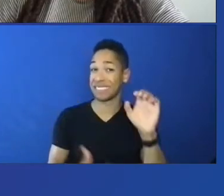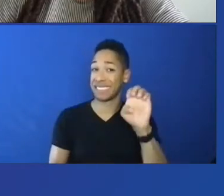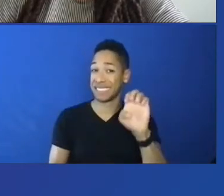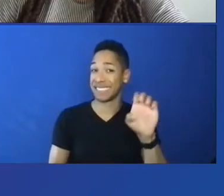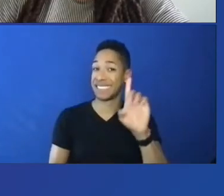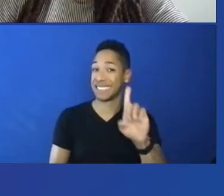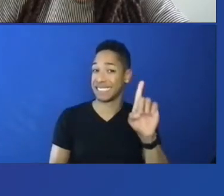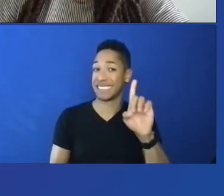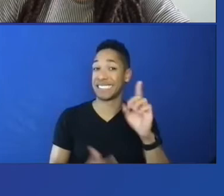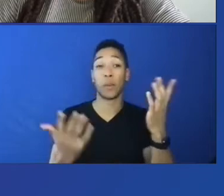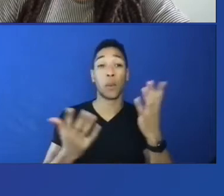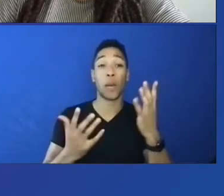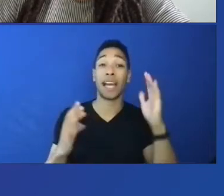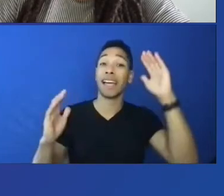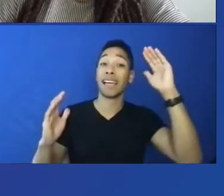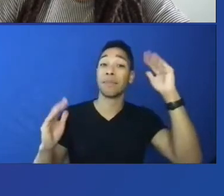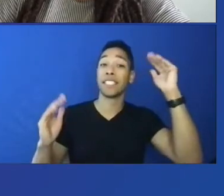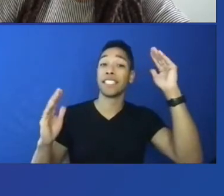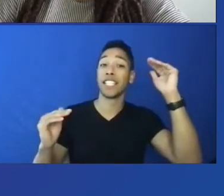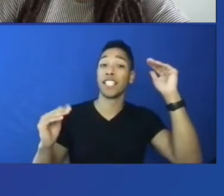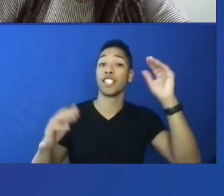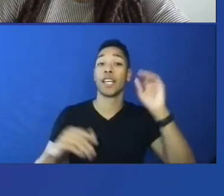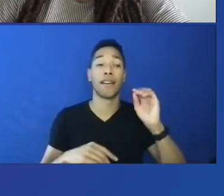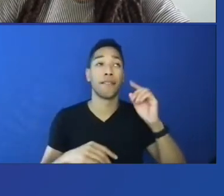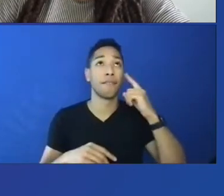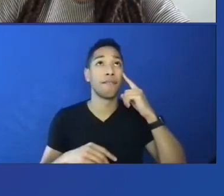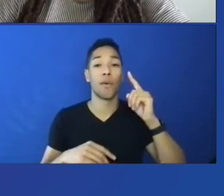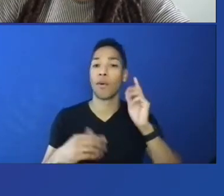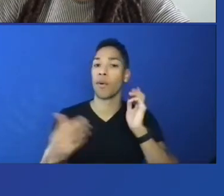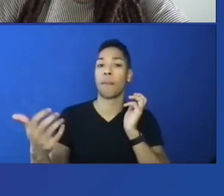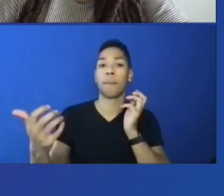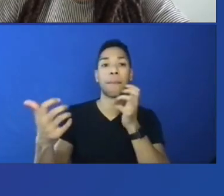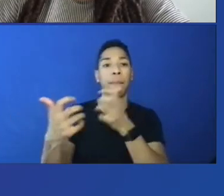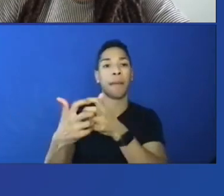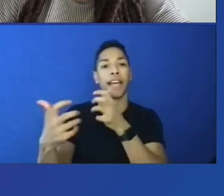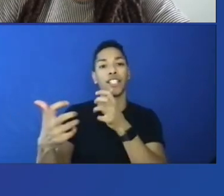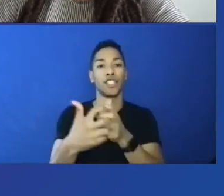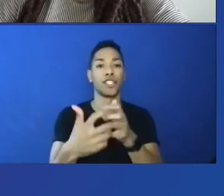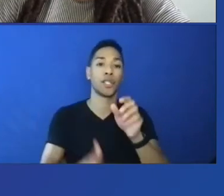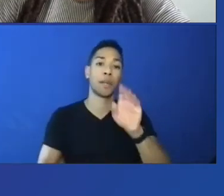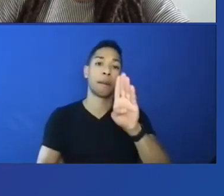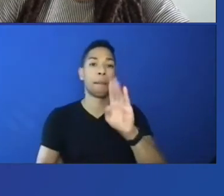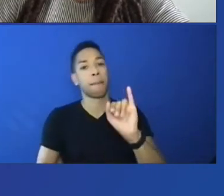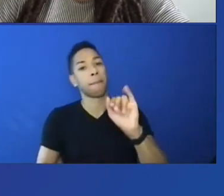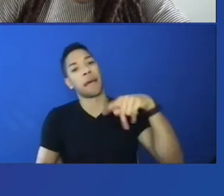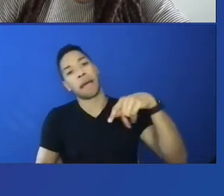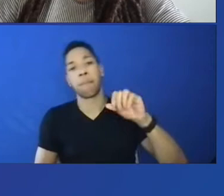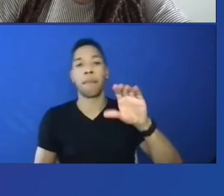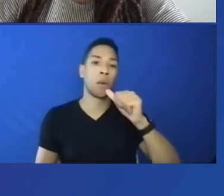like expectation of magical BIPOC woman ED trope.